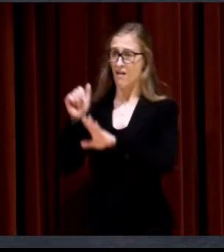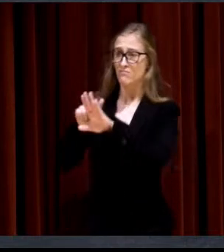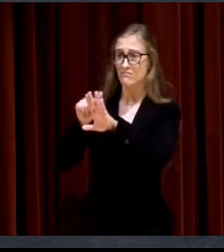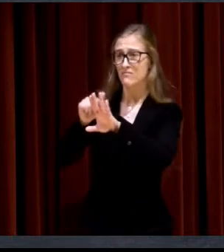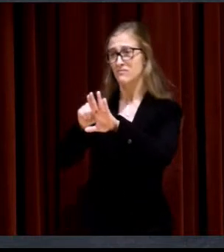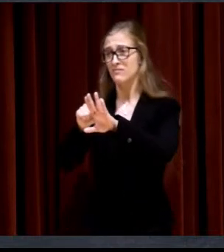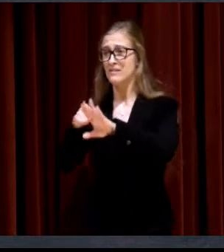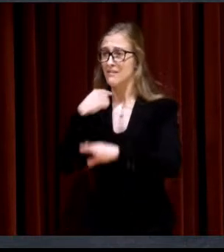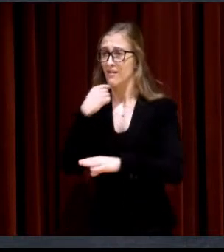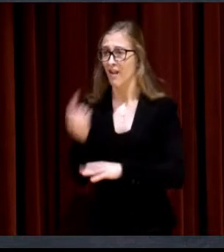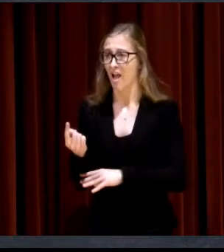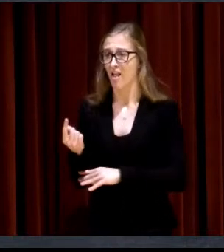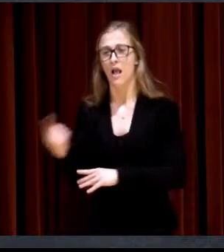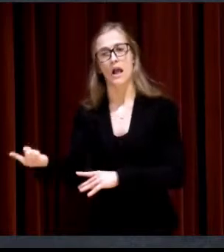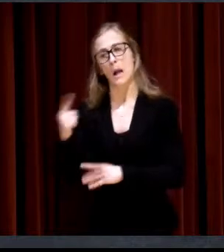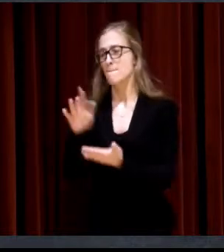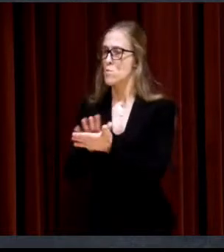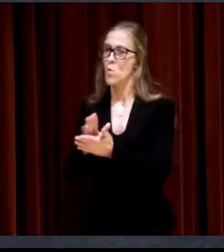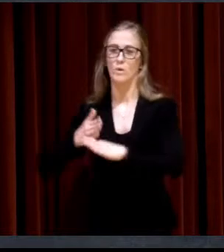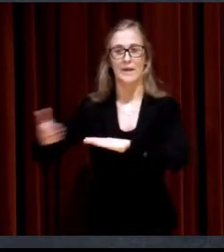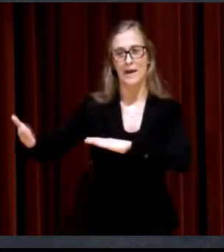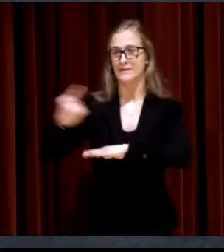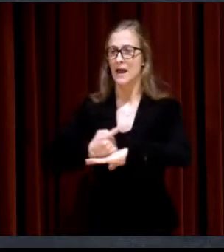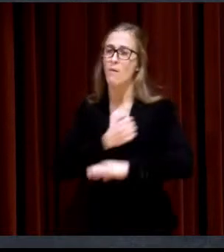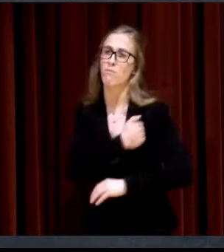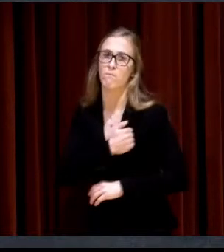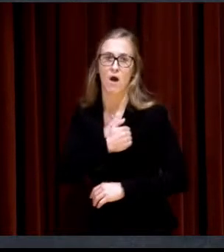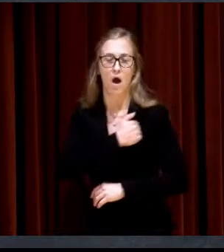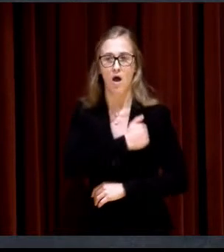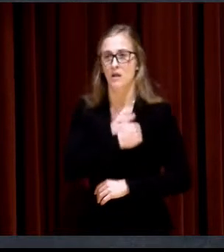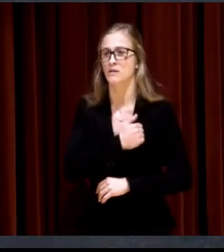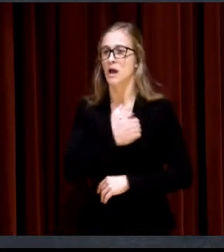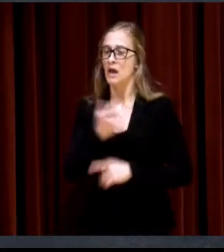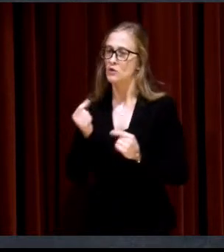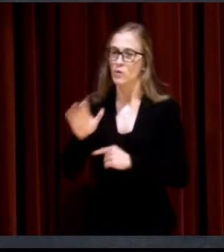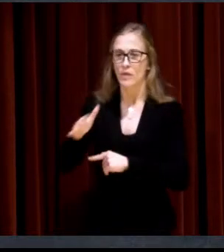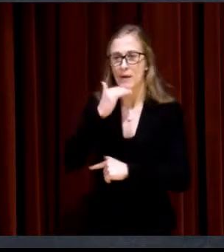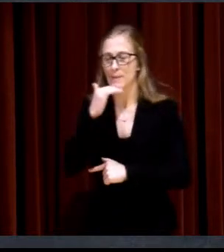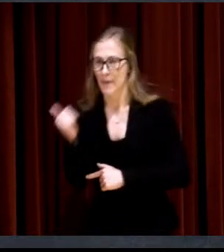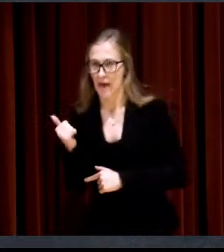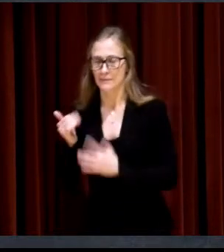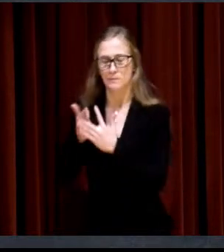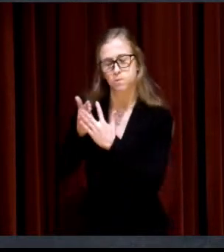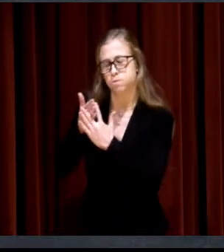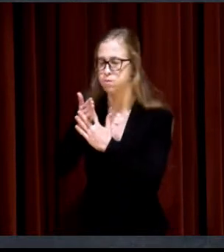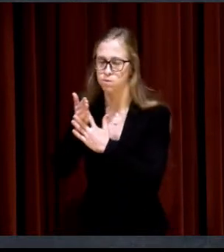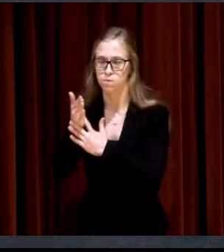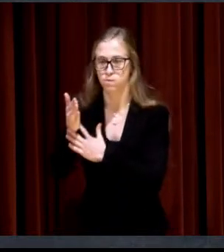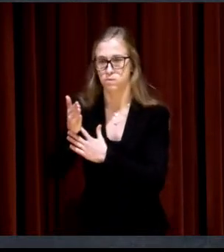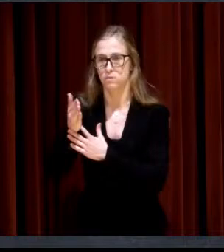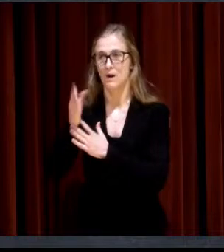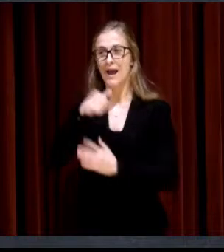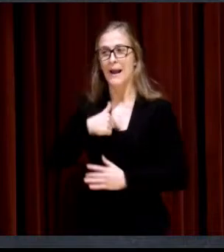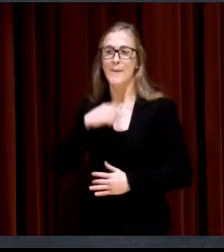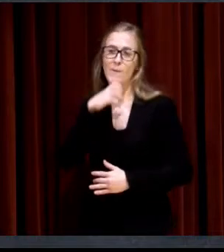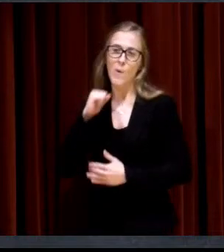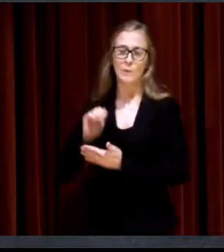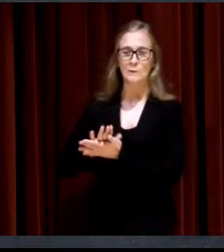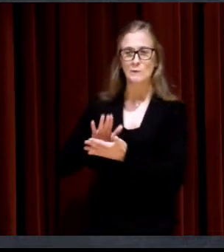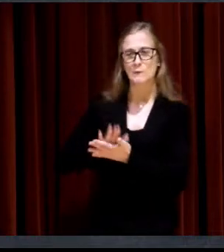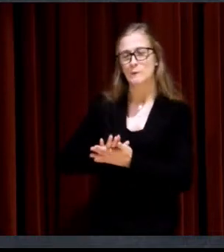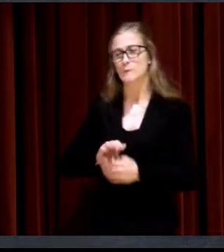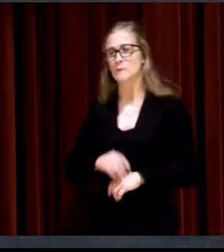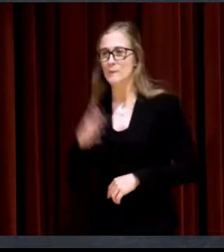them. And they come to school the next day, apologize, and do what they needed to do. I guess I'm kind of old school because I